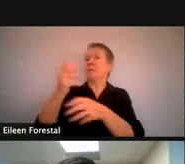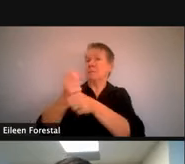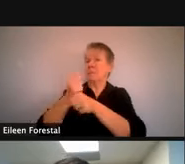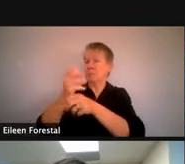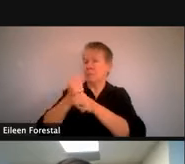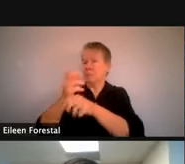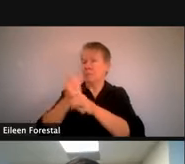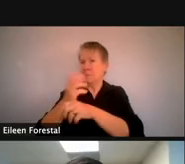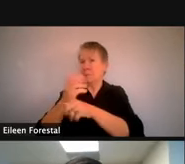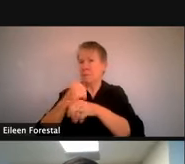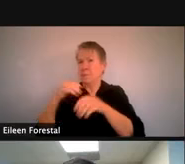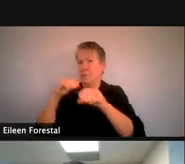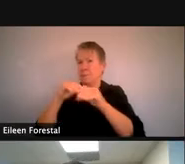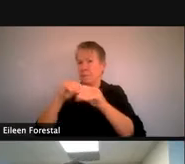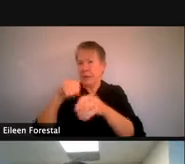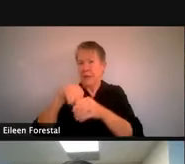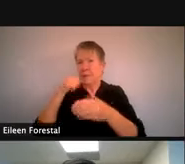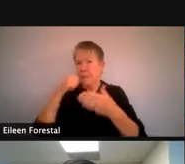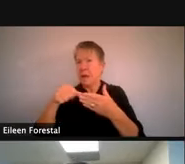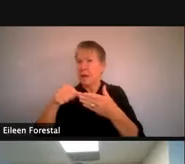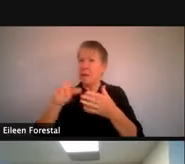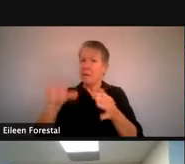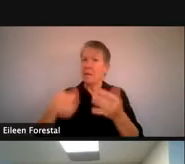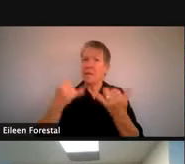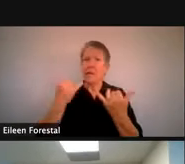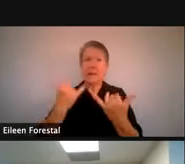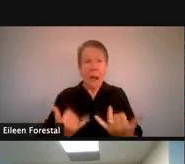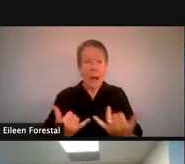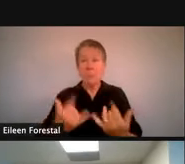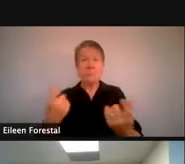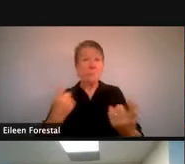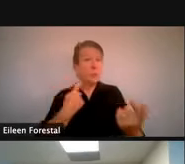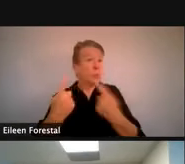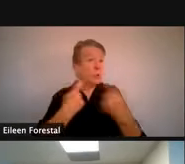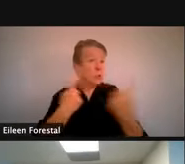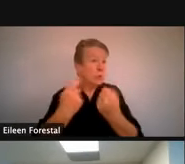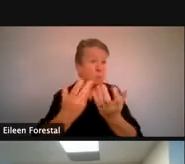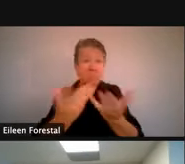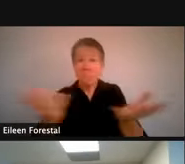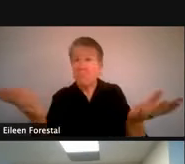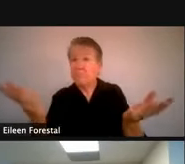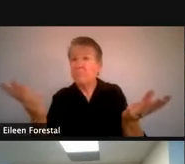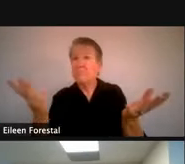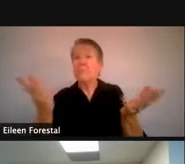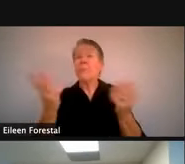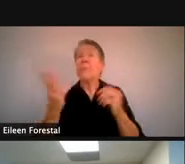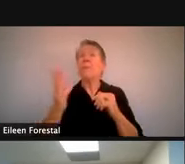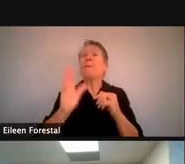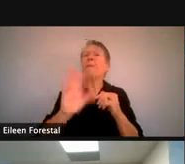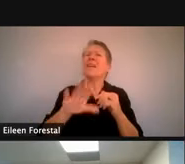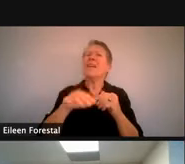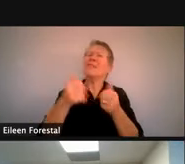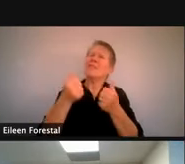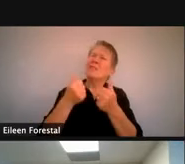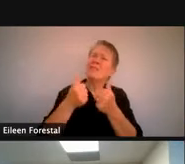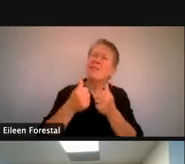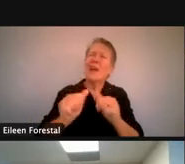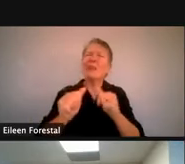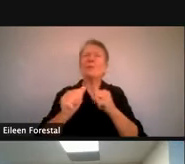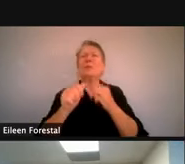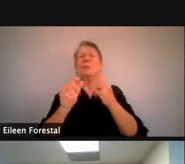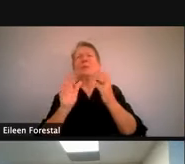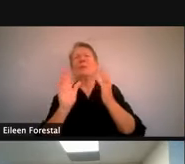So with that, let's take some questions. Michelle, can you help us out? And we will please try to be economical. We'll try to stay with you till 10 past,